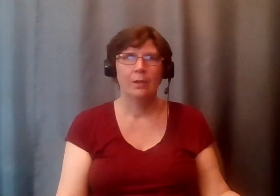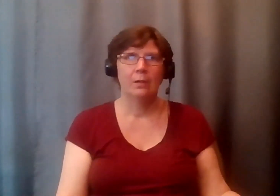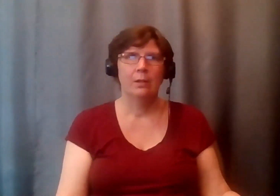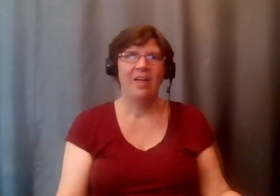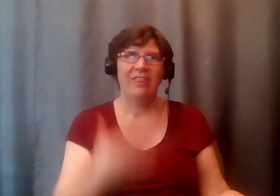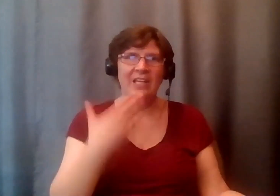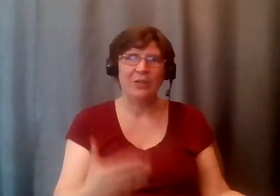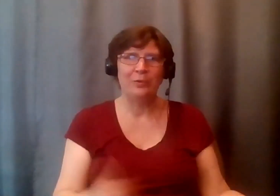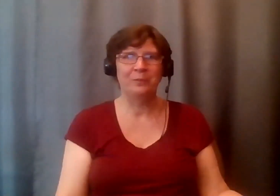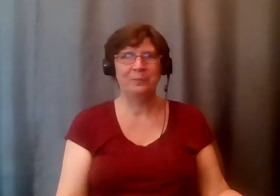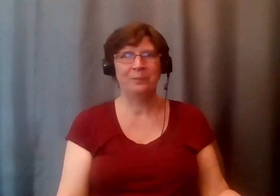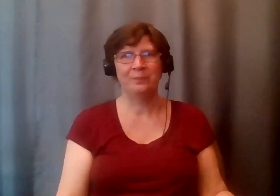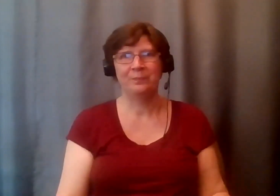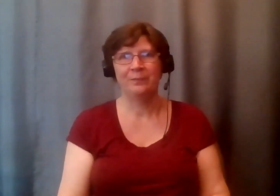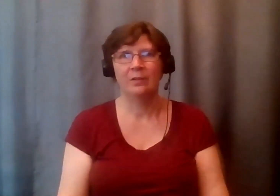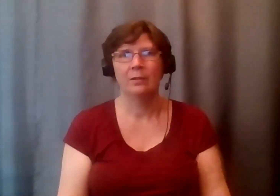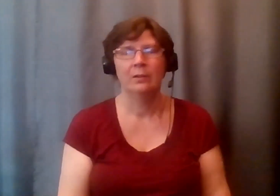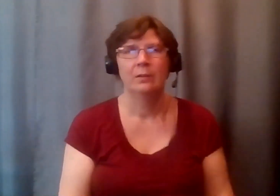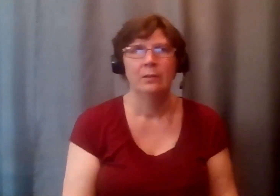Thank you.